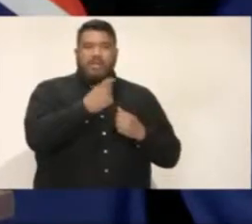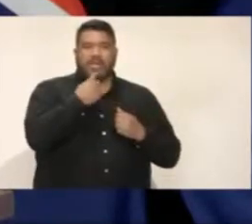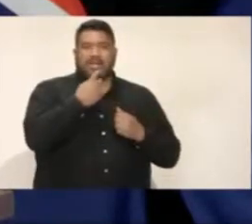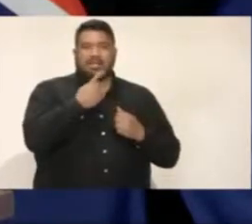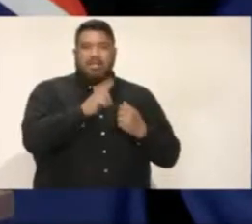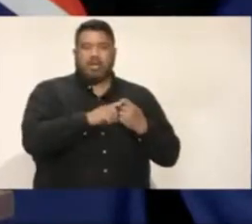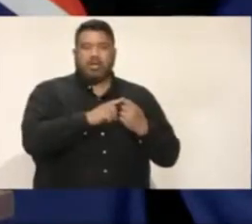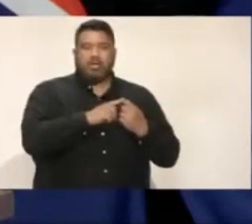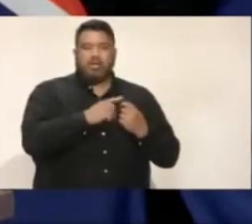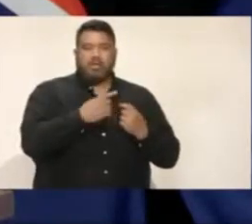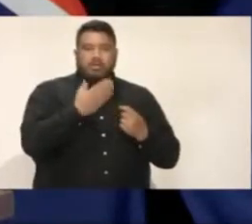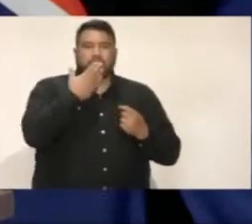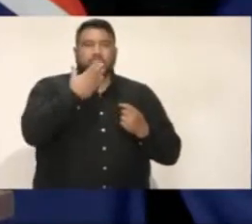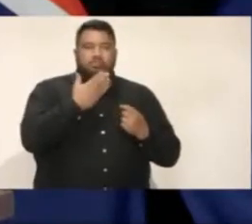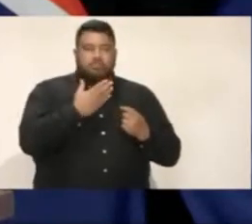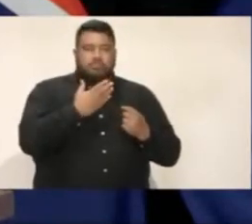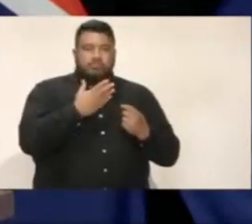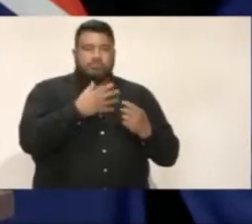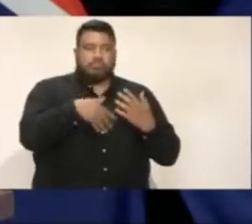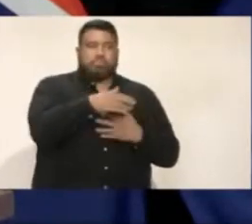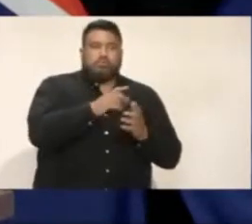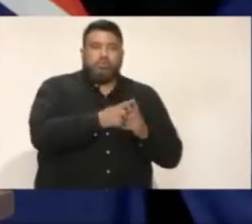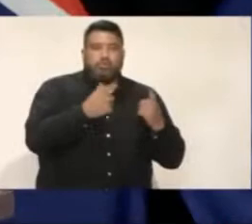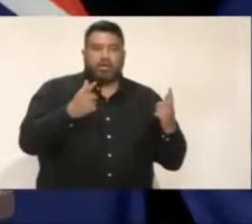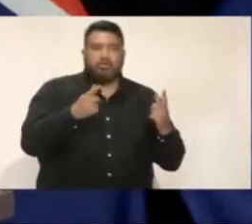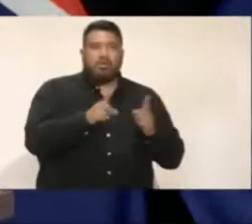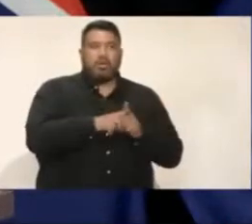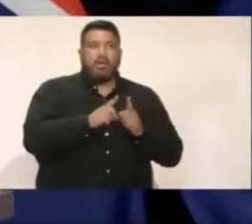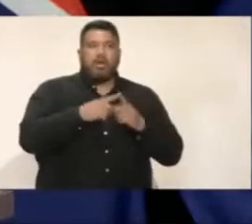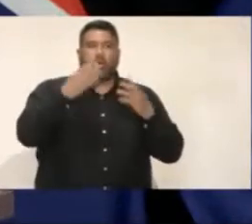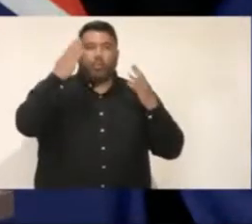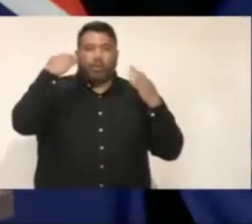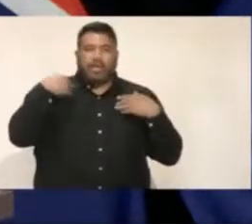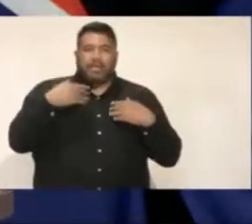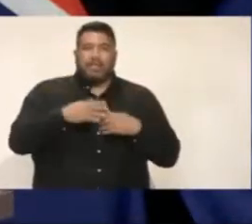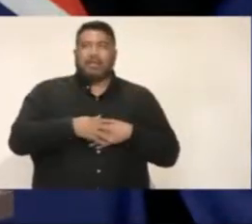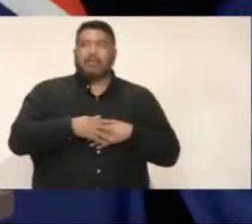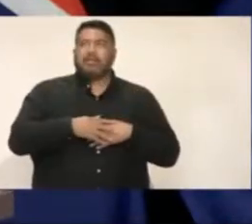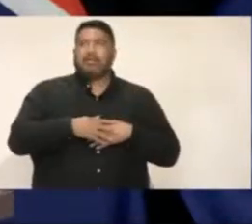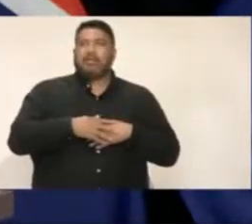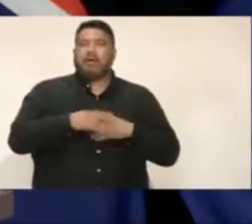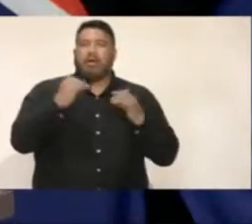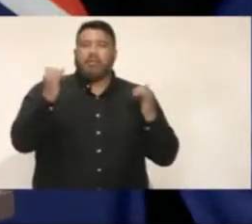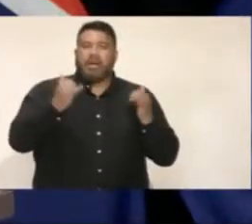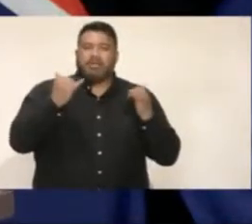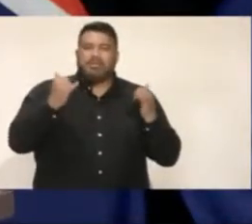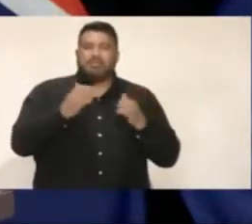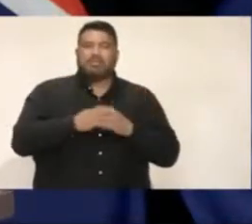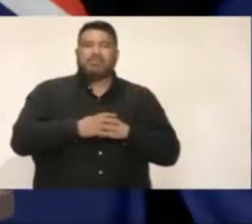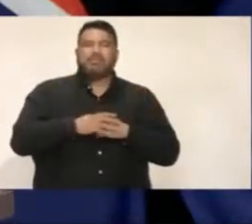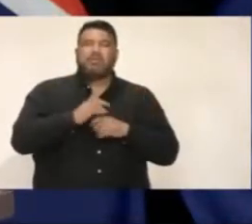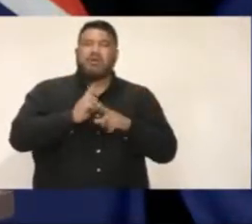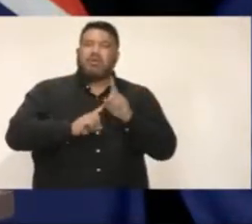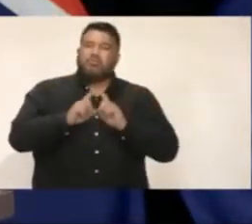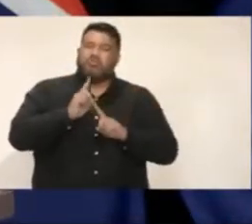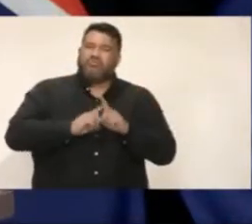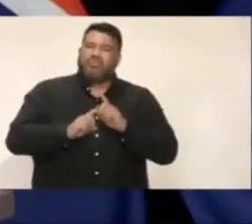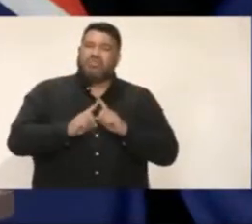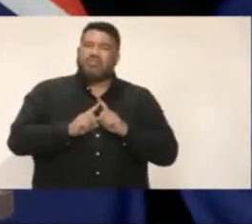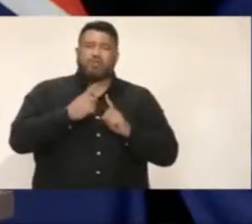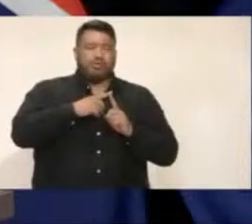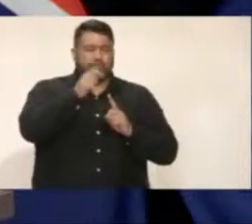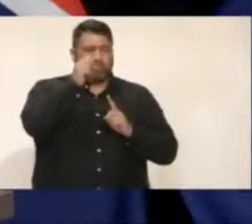we saw spreading at weddings, stag do's, conferences where people were mixing and mingling